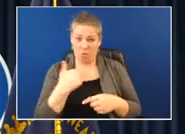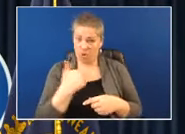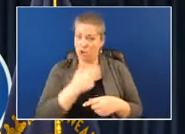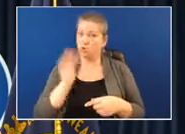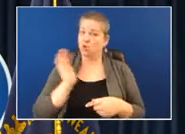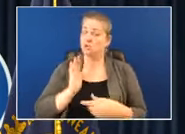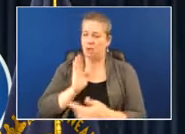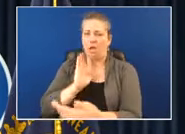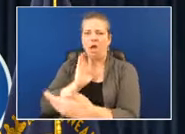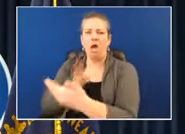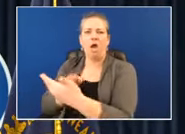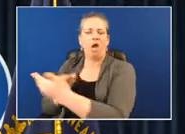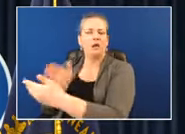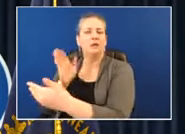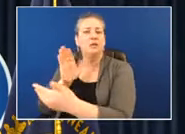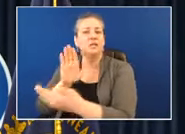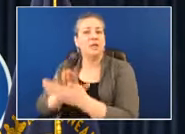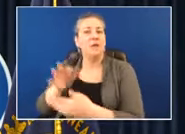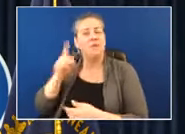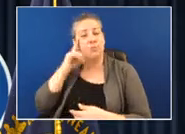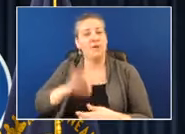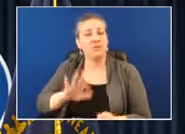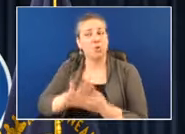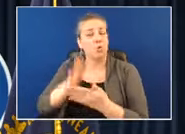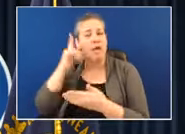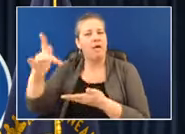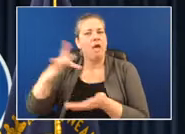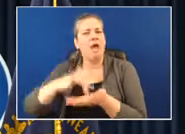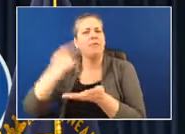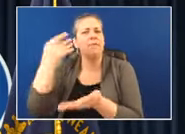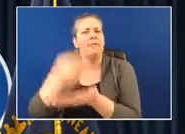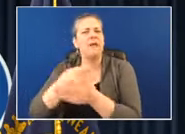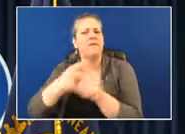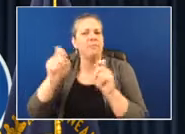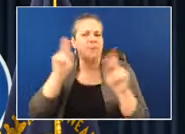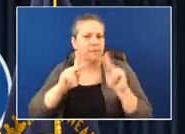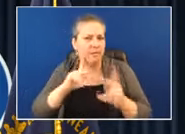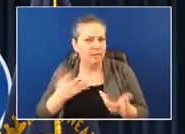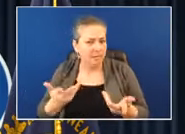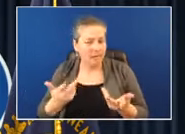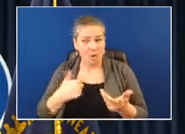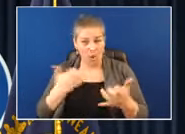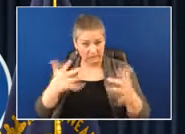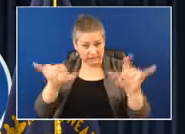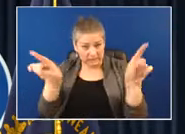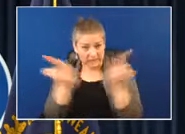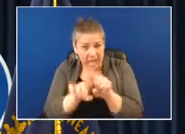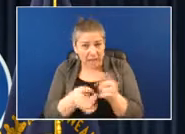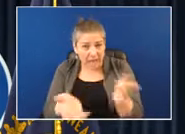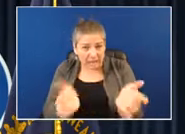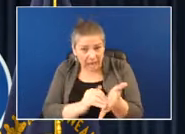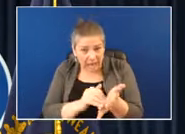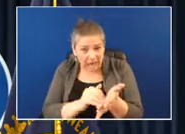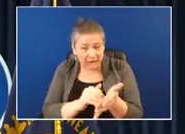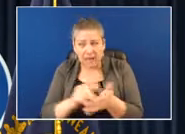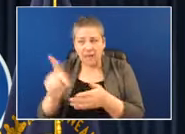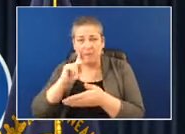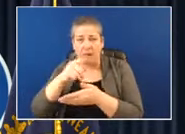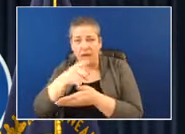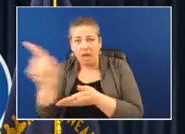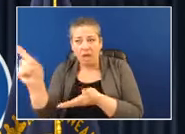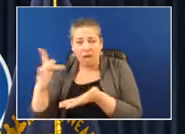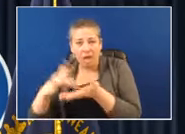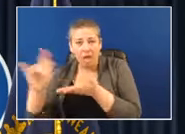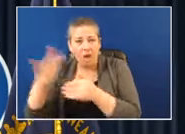so many people, and the idea that we would open up that same ability for people to prey on our even younger